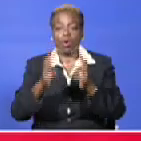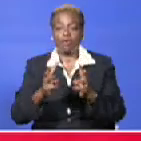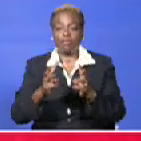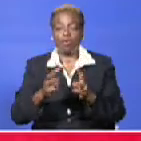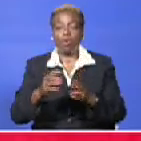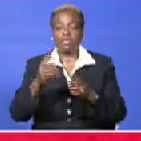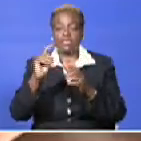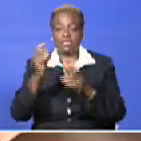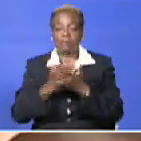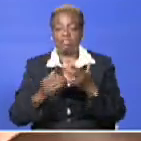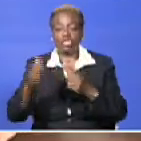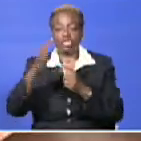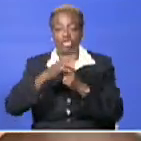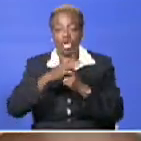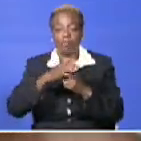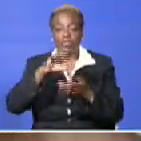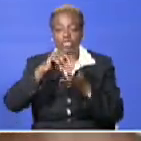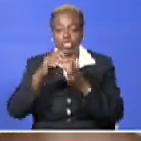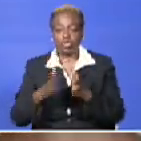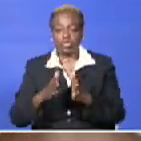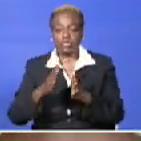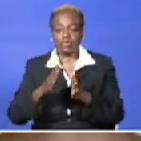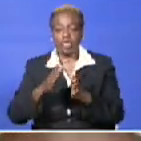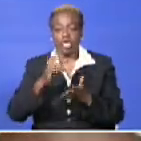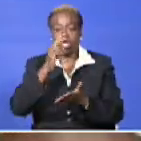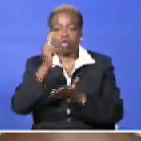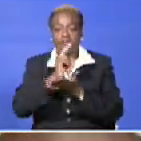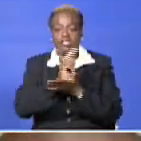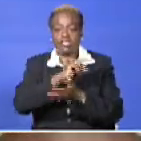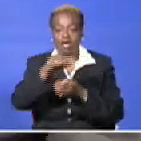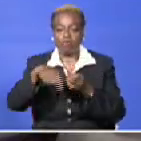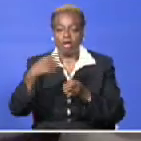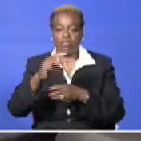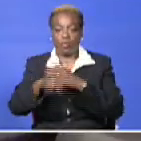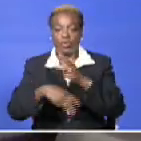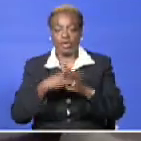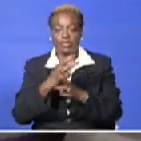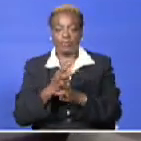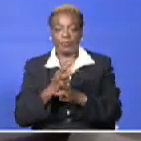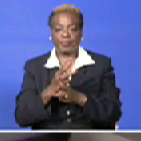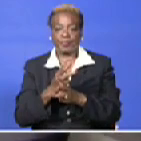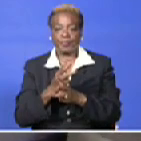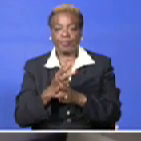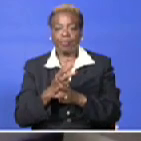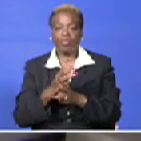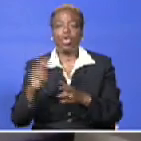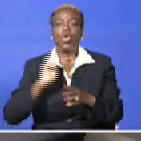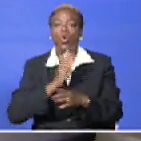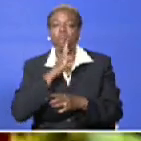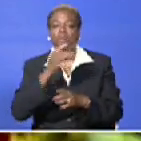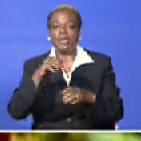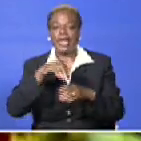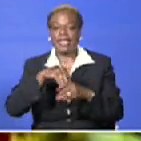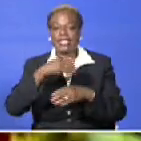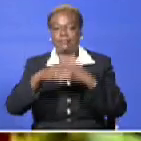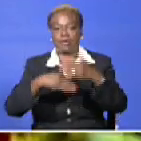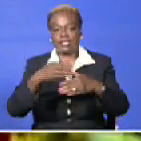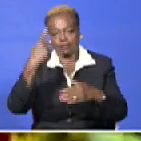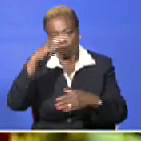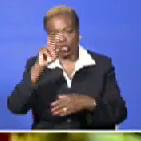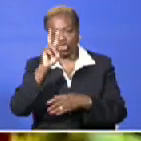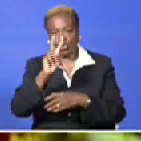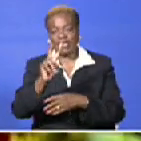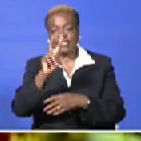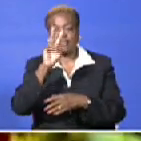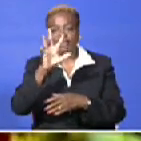for success at universities around the world. We've been at this process for 25